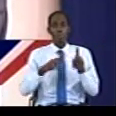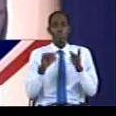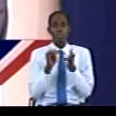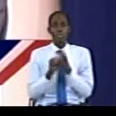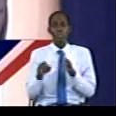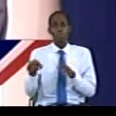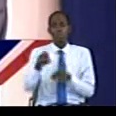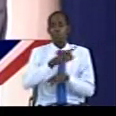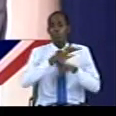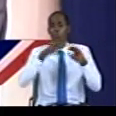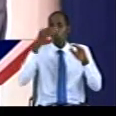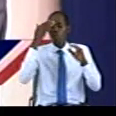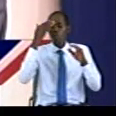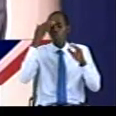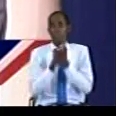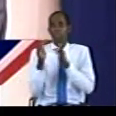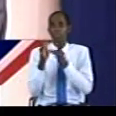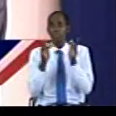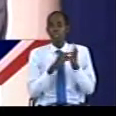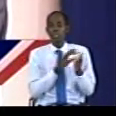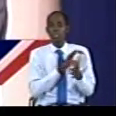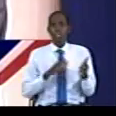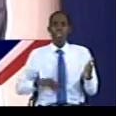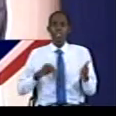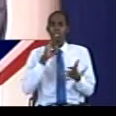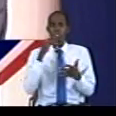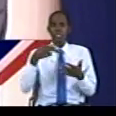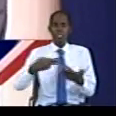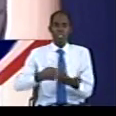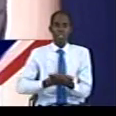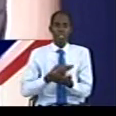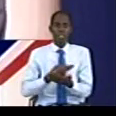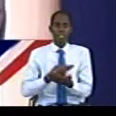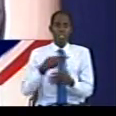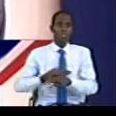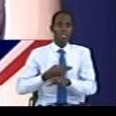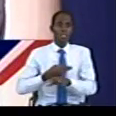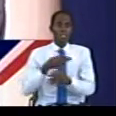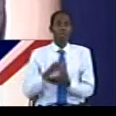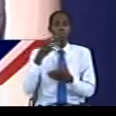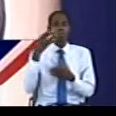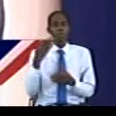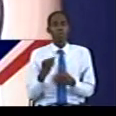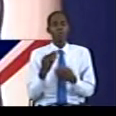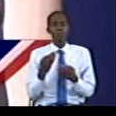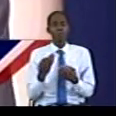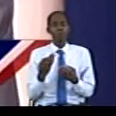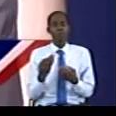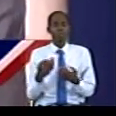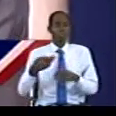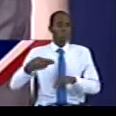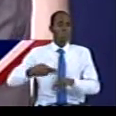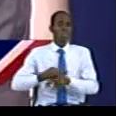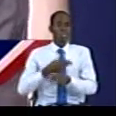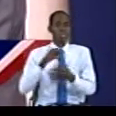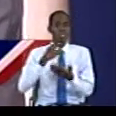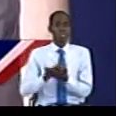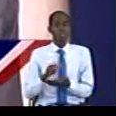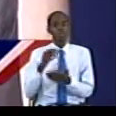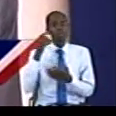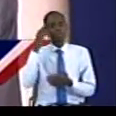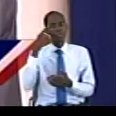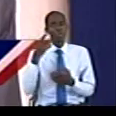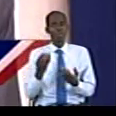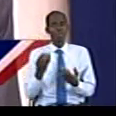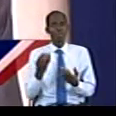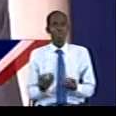of God, and he sacrificed already, and he has given his life already for the salvation of the whole world. It says in John